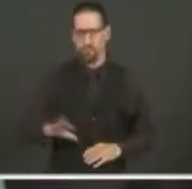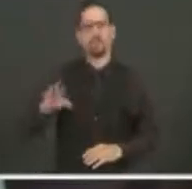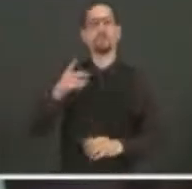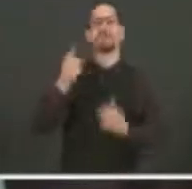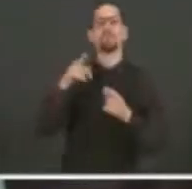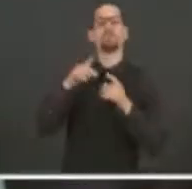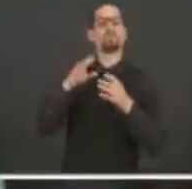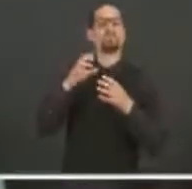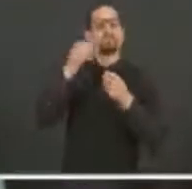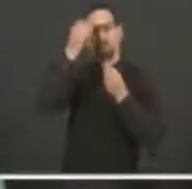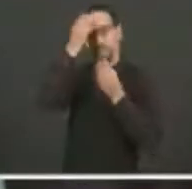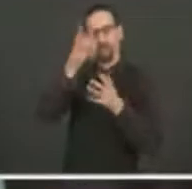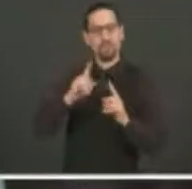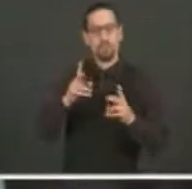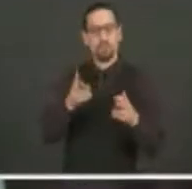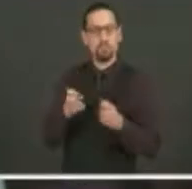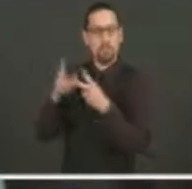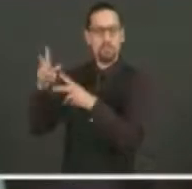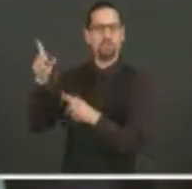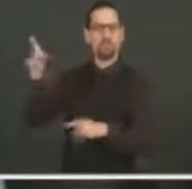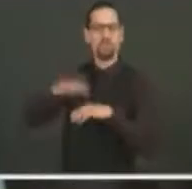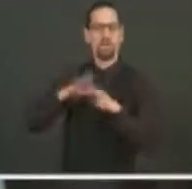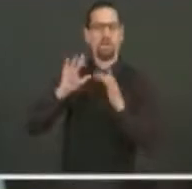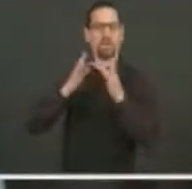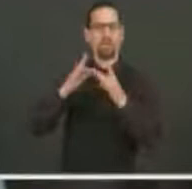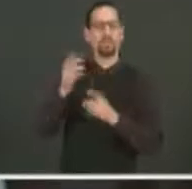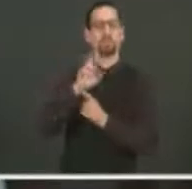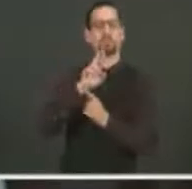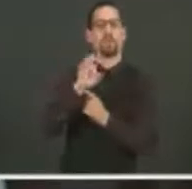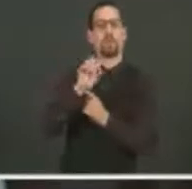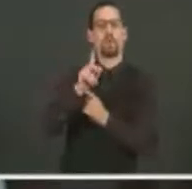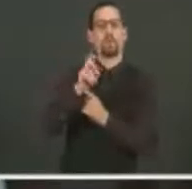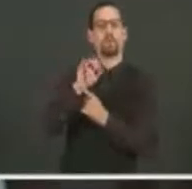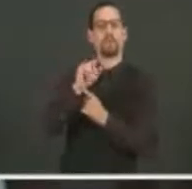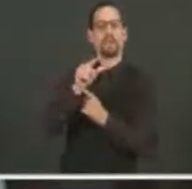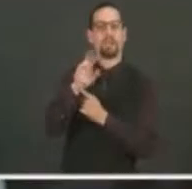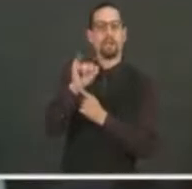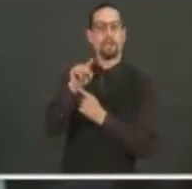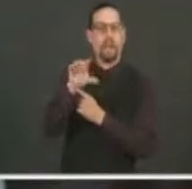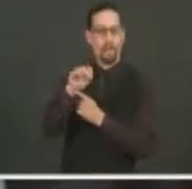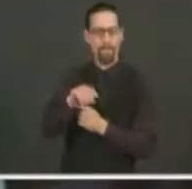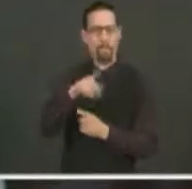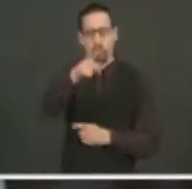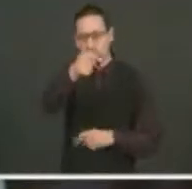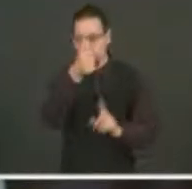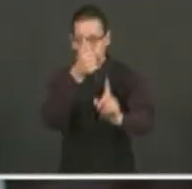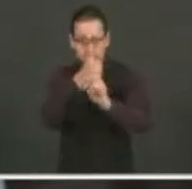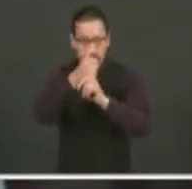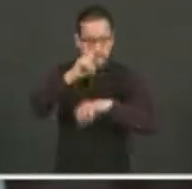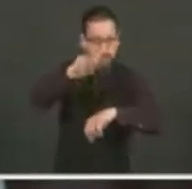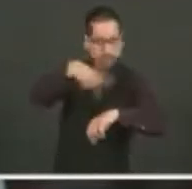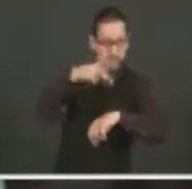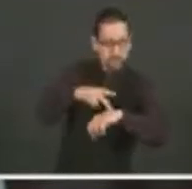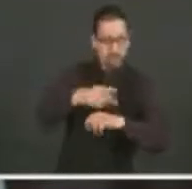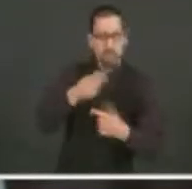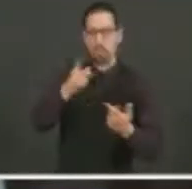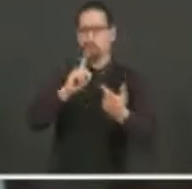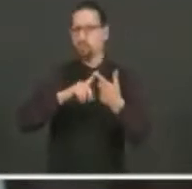So reopening, if you are a superintendent or a mayor or principal, et cetera, by the end of the day today,